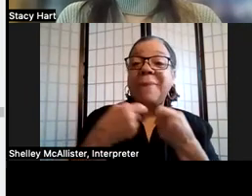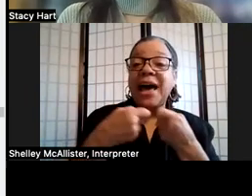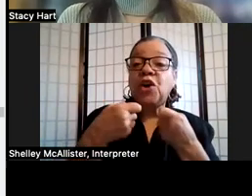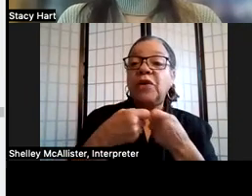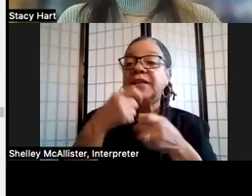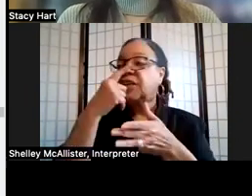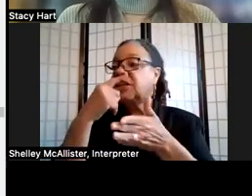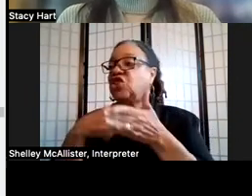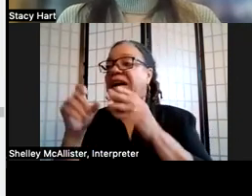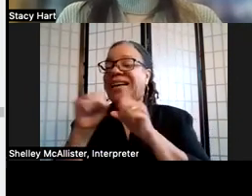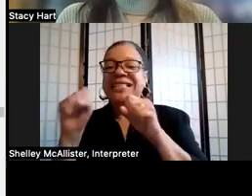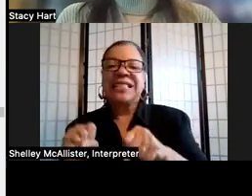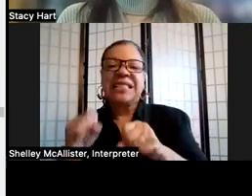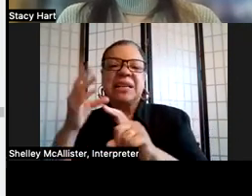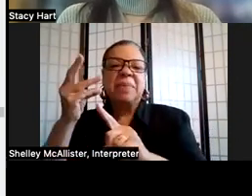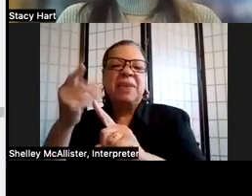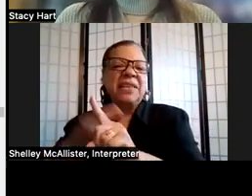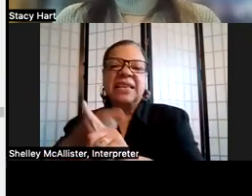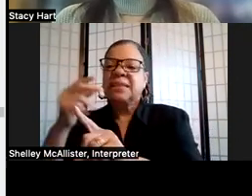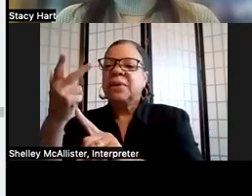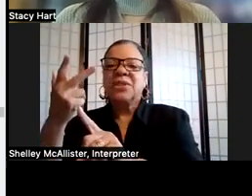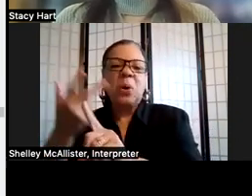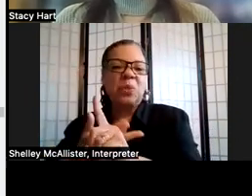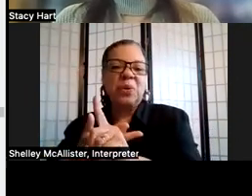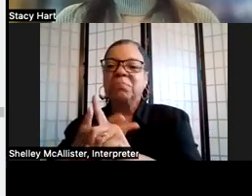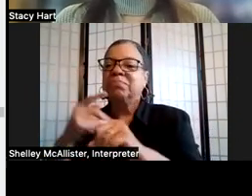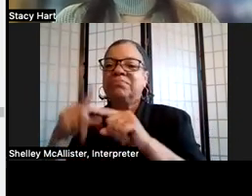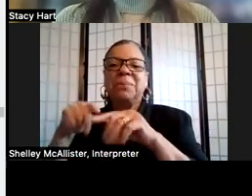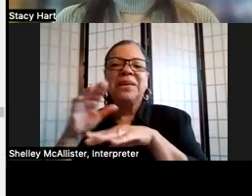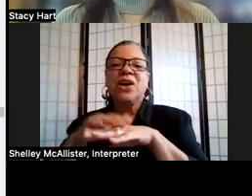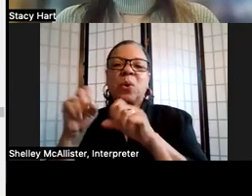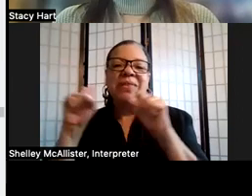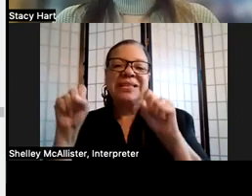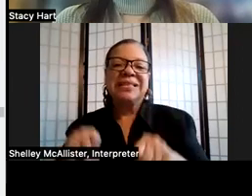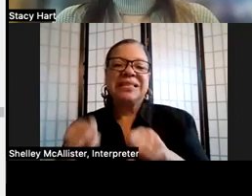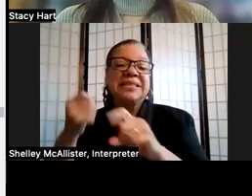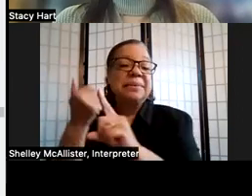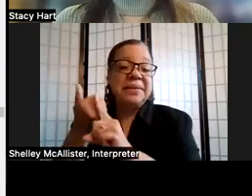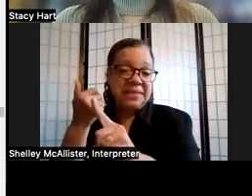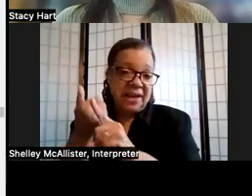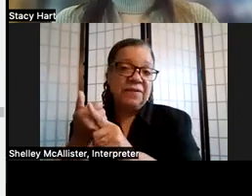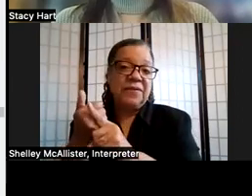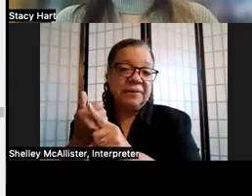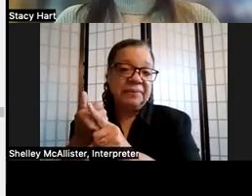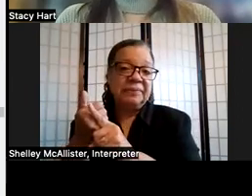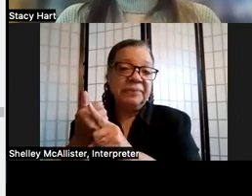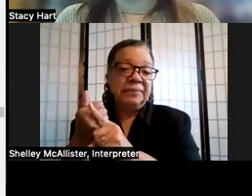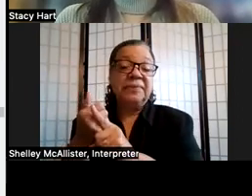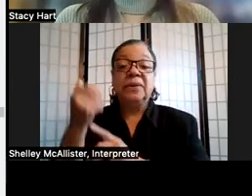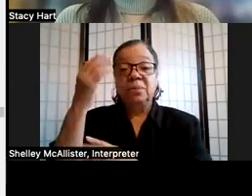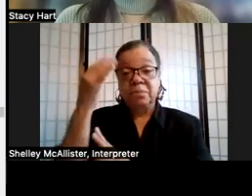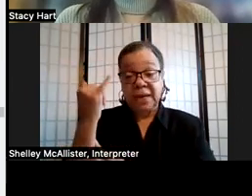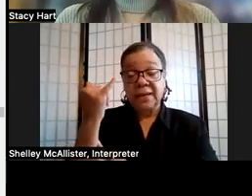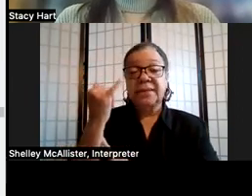every 6 months or 3 months, depending on what you determine is necessary. Because